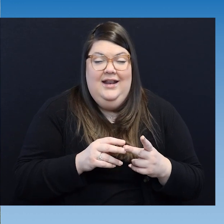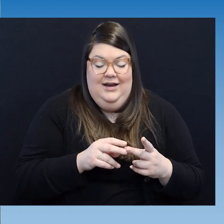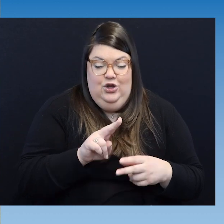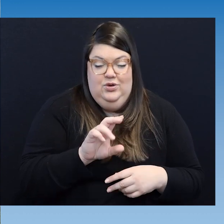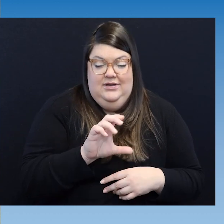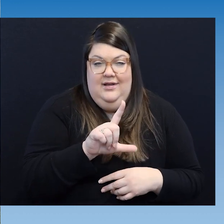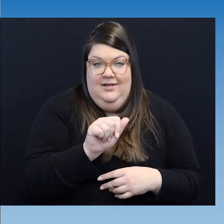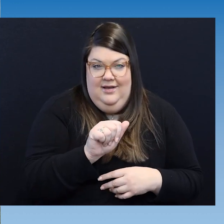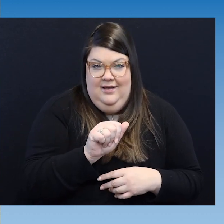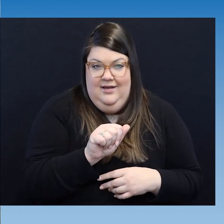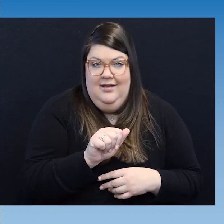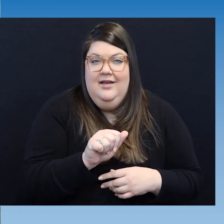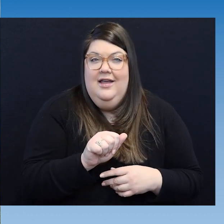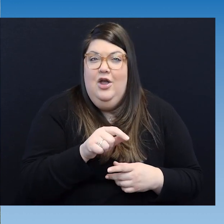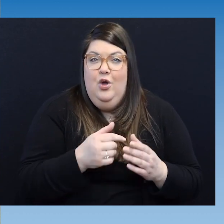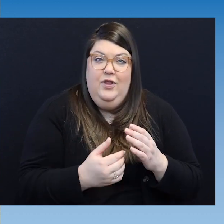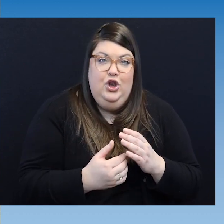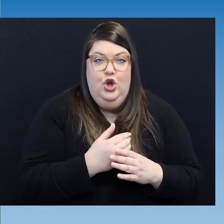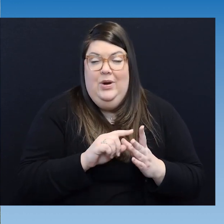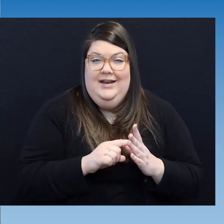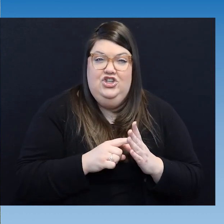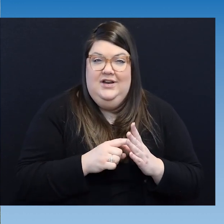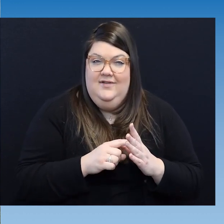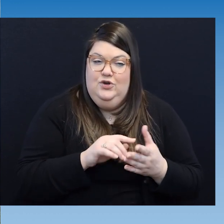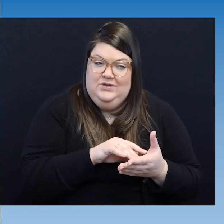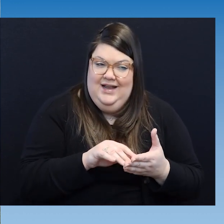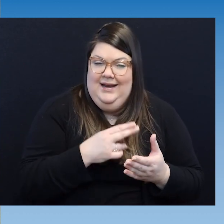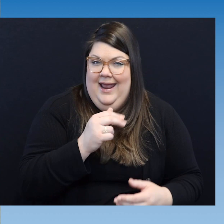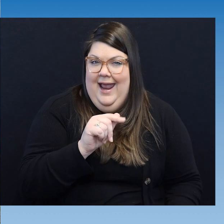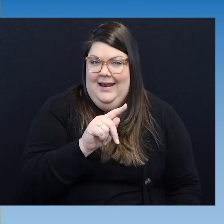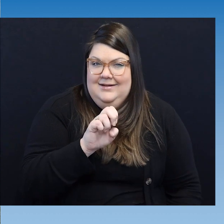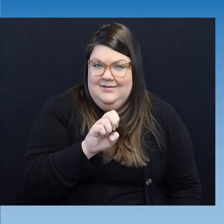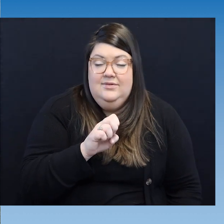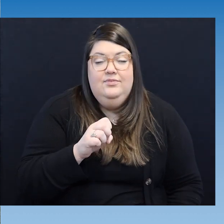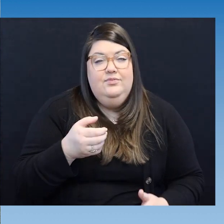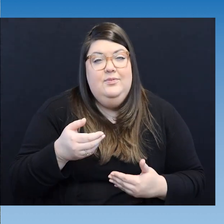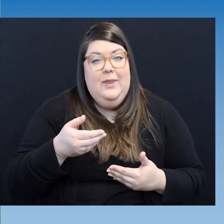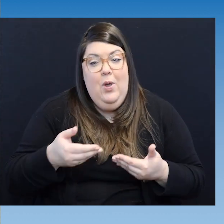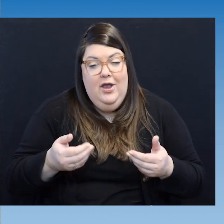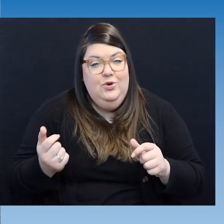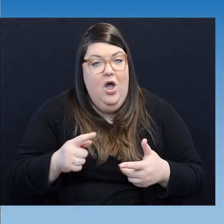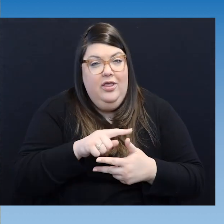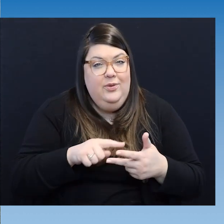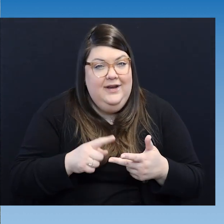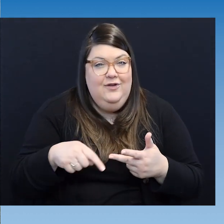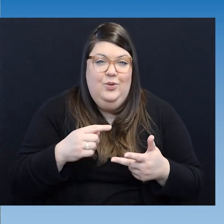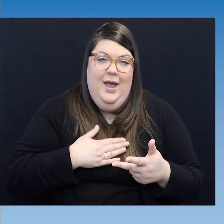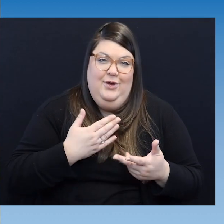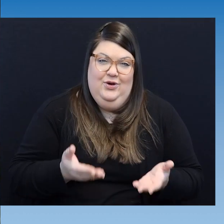California, UCLA, with a new initiative to study hate. So welcome to all three of you. I'm so happy you're